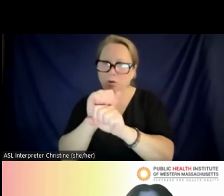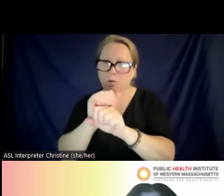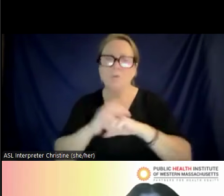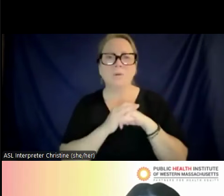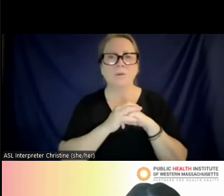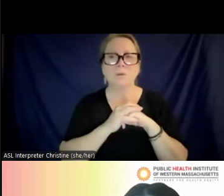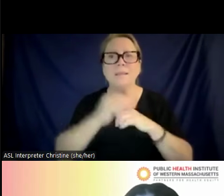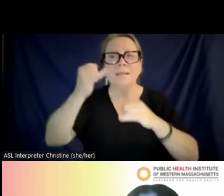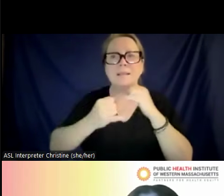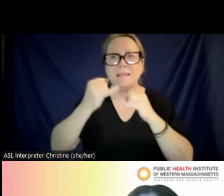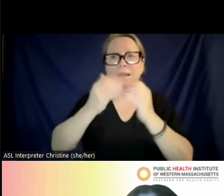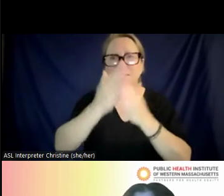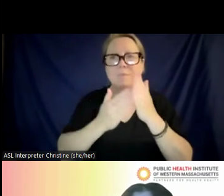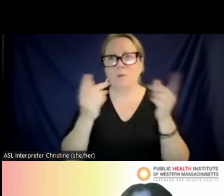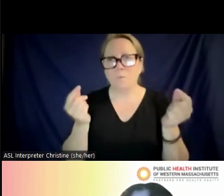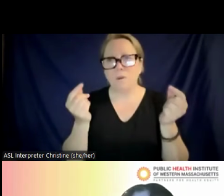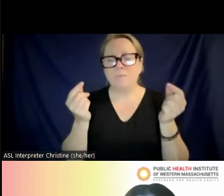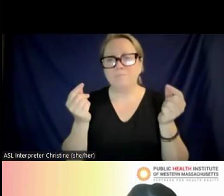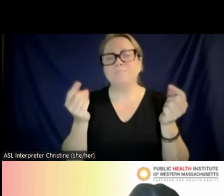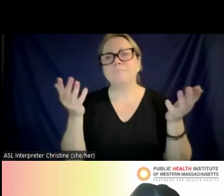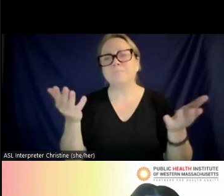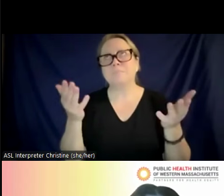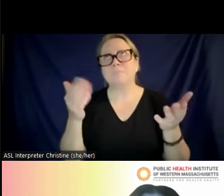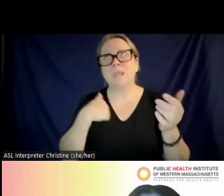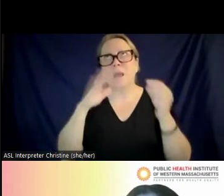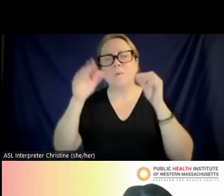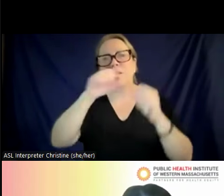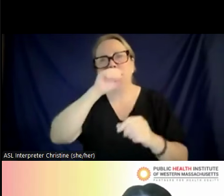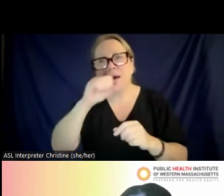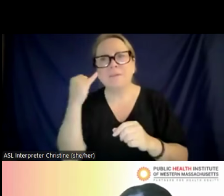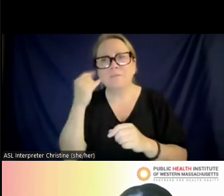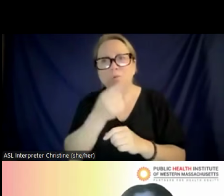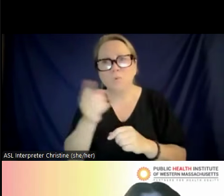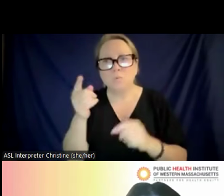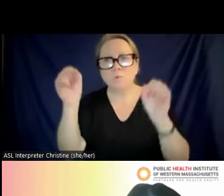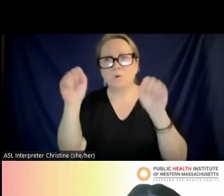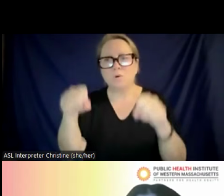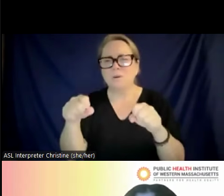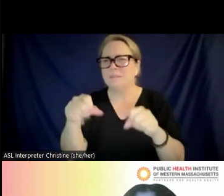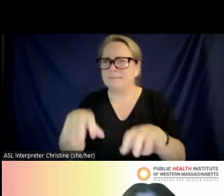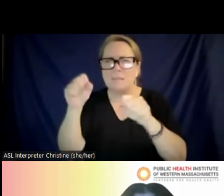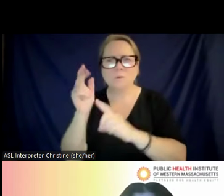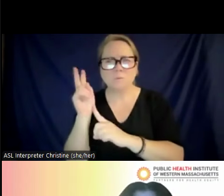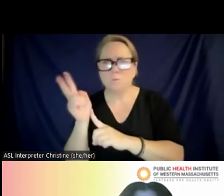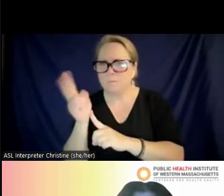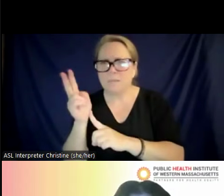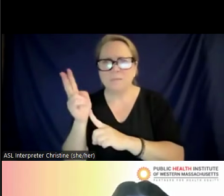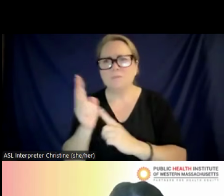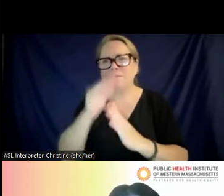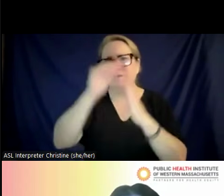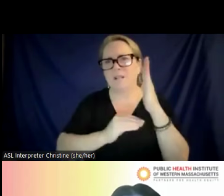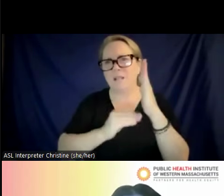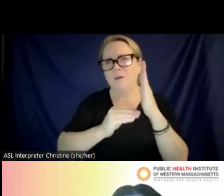And the very last piece is that I would love if you all could spend 2 minutes to fill out our